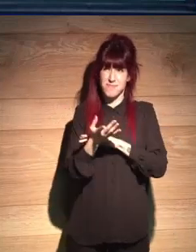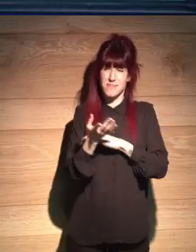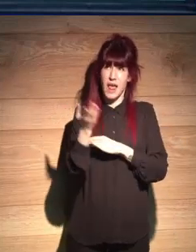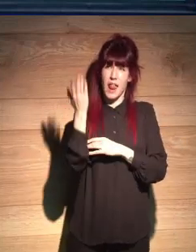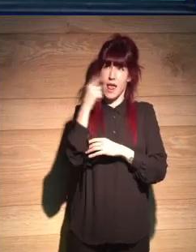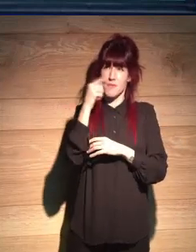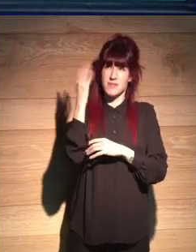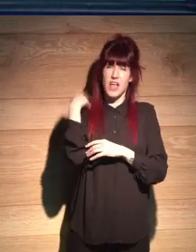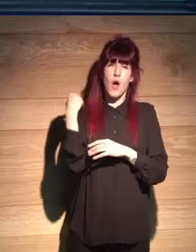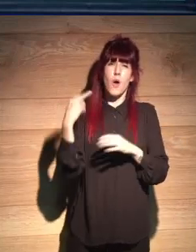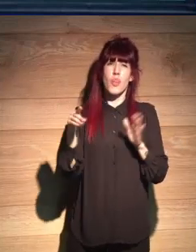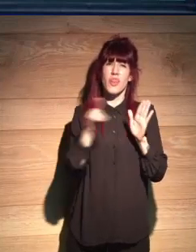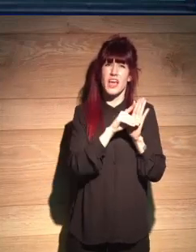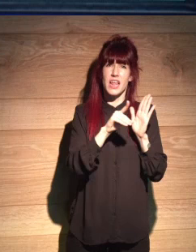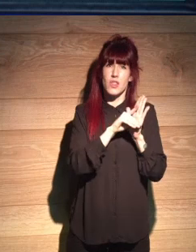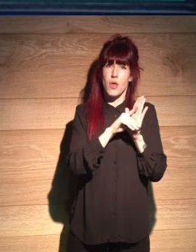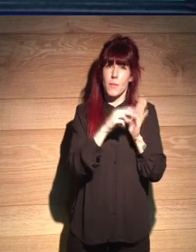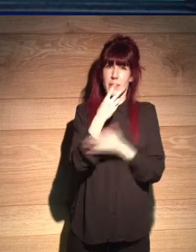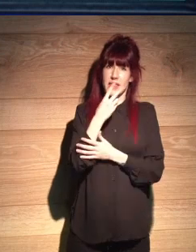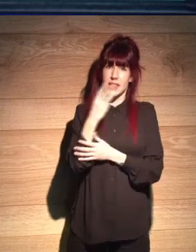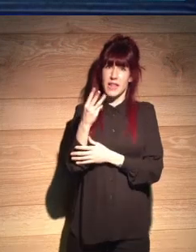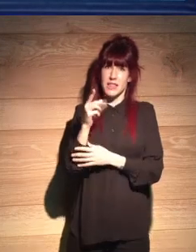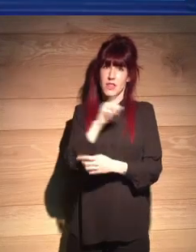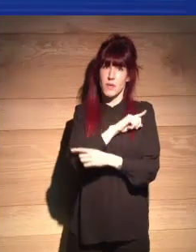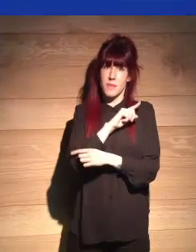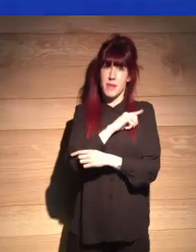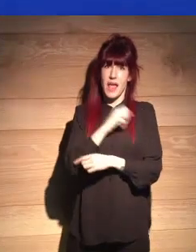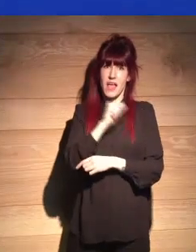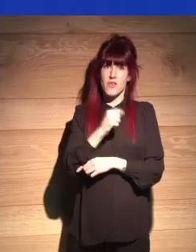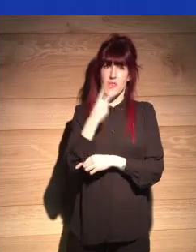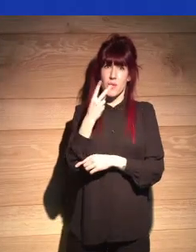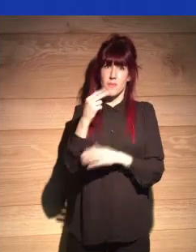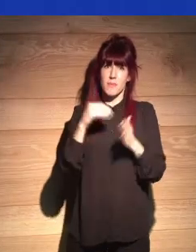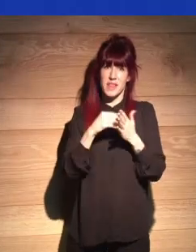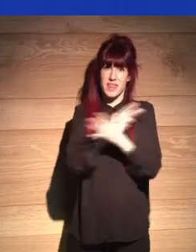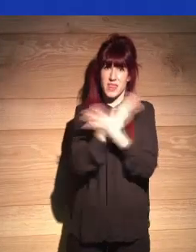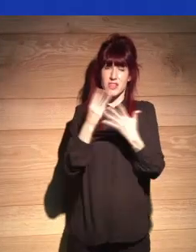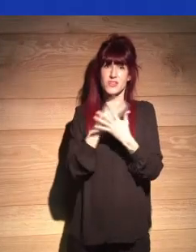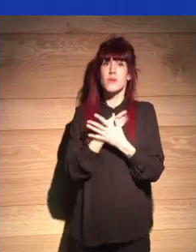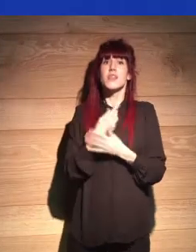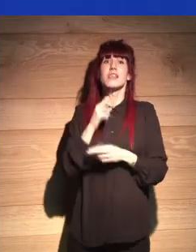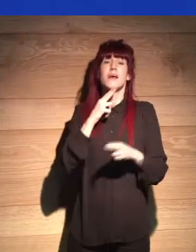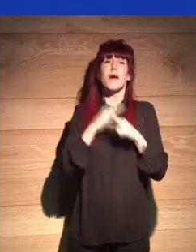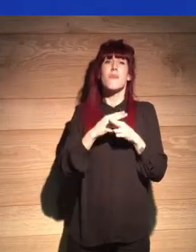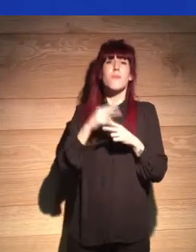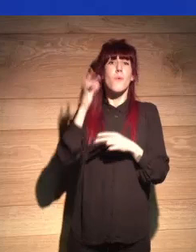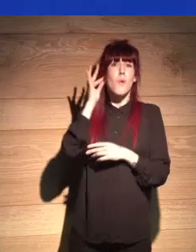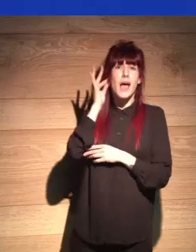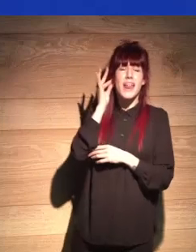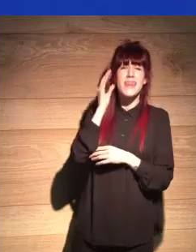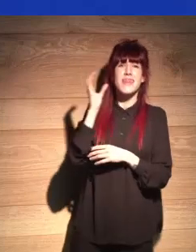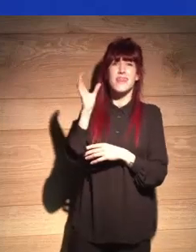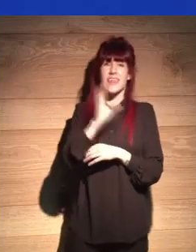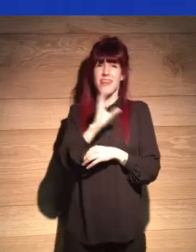in a decree of the 23rd of November 2018, an observatory that is called Women, Science